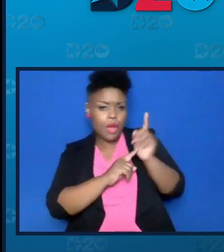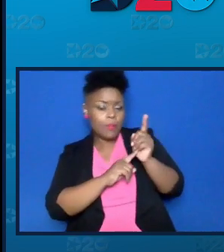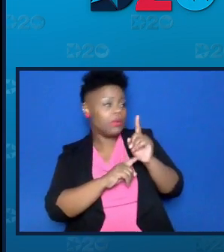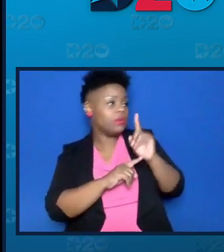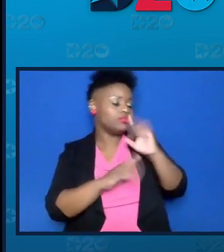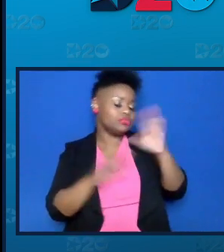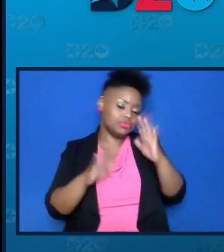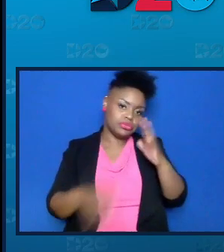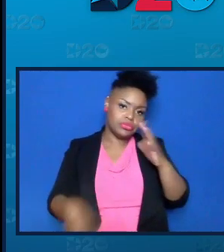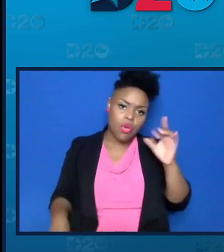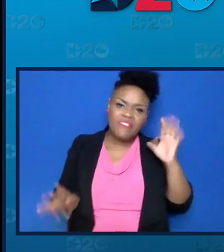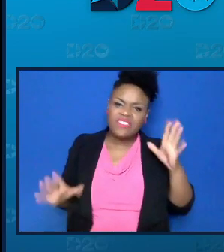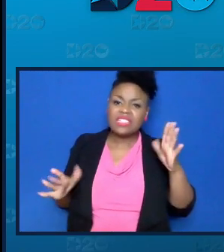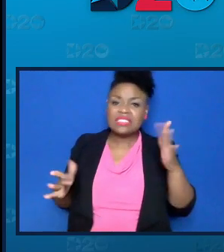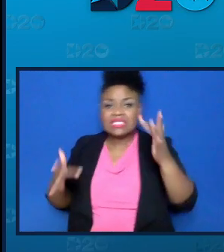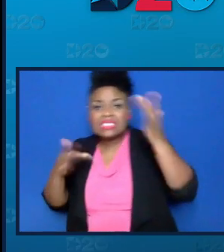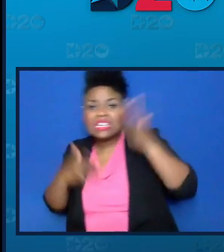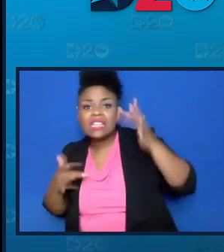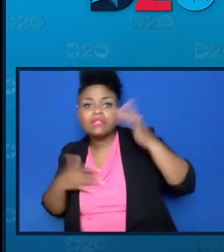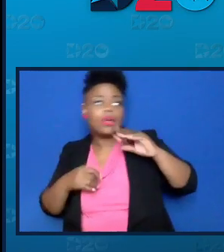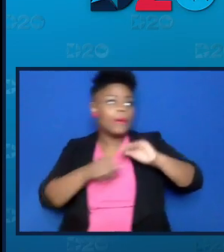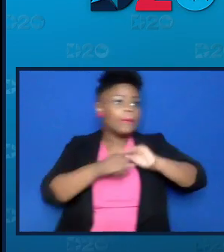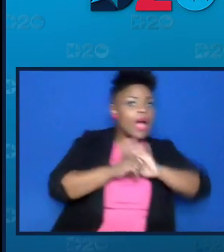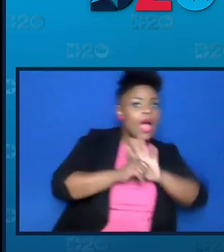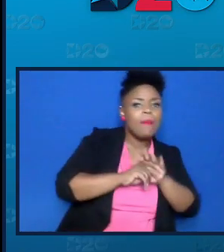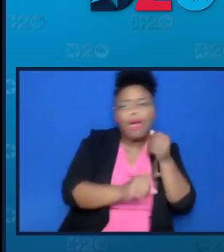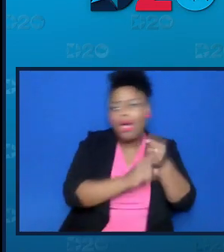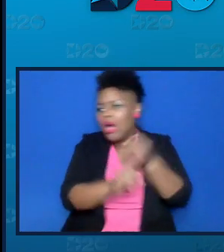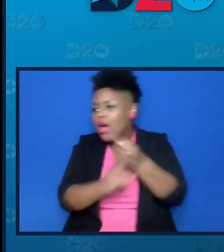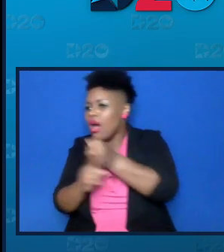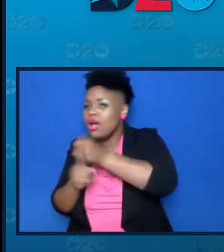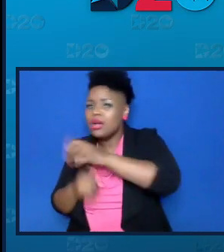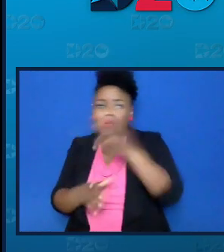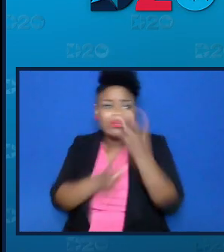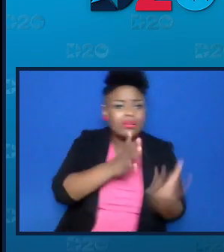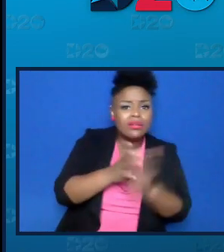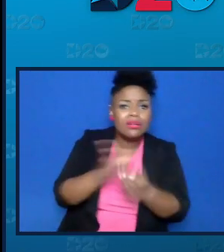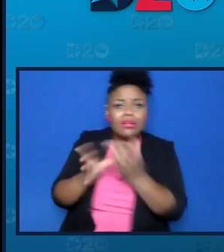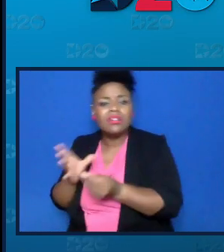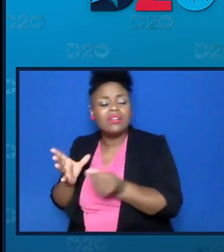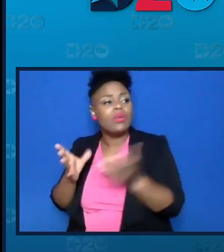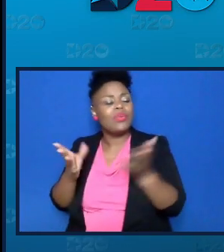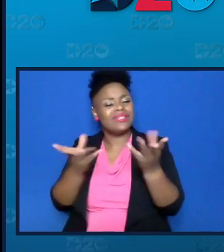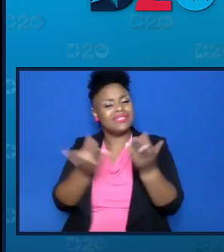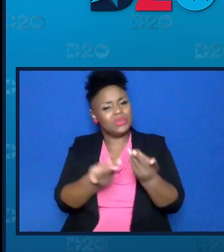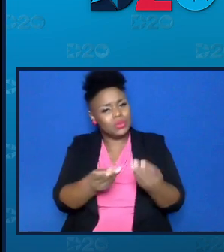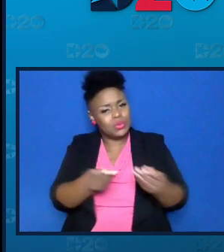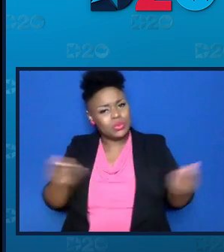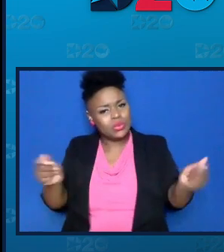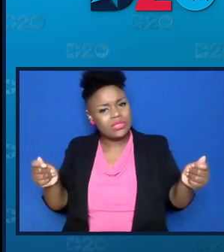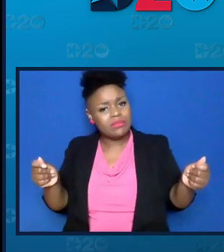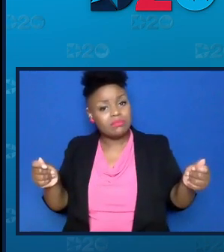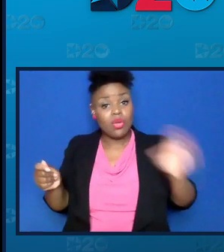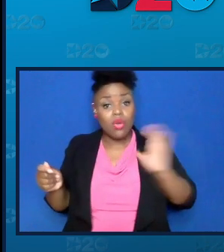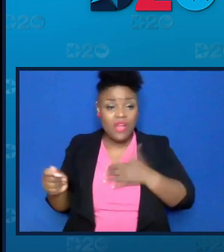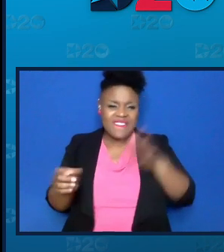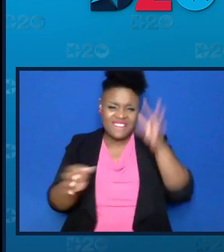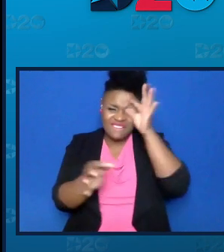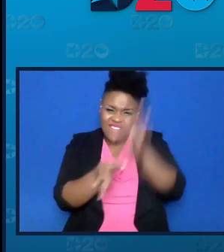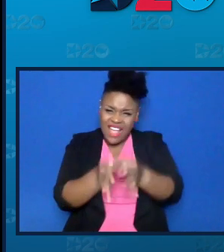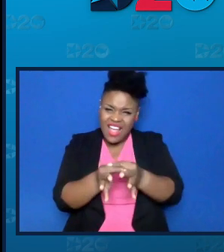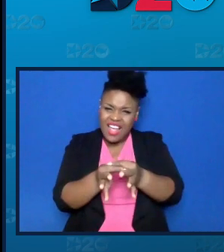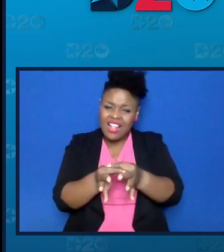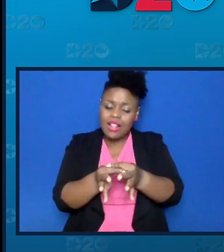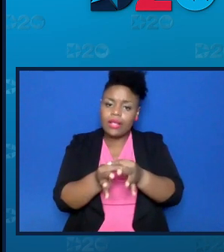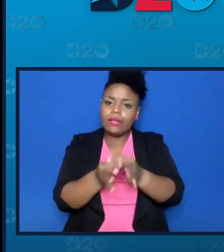us. Our jobs are evaporating. Our faith in the things that bind us together is fraying, for our democracy is under assault from